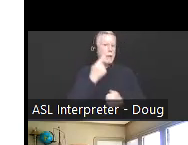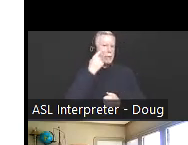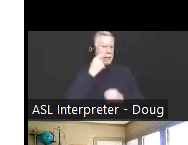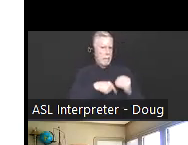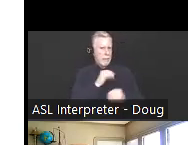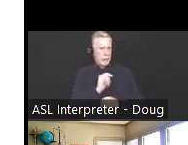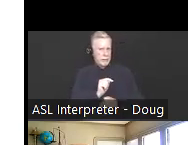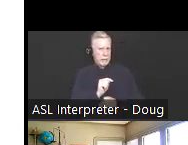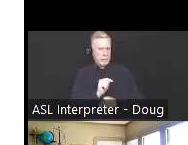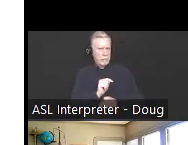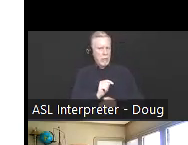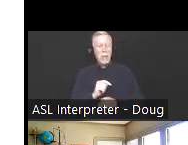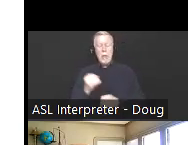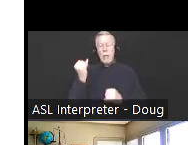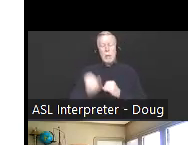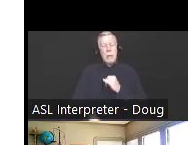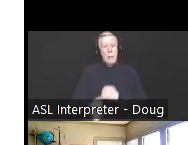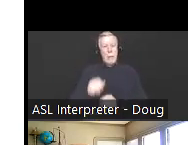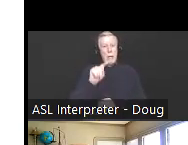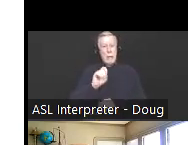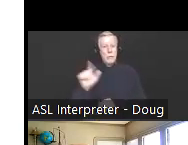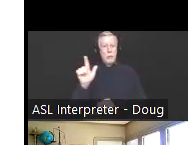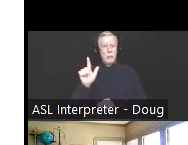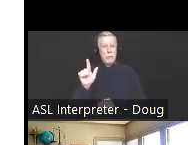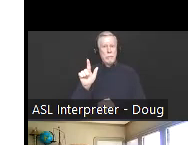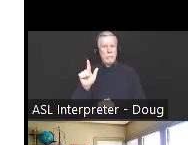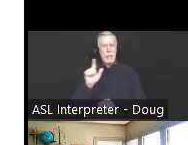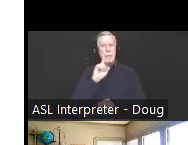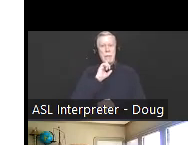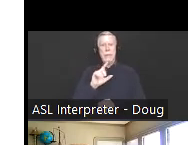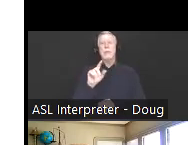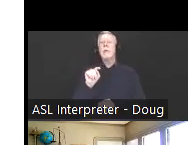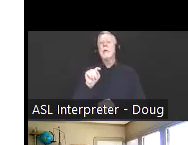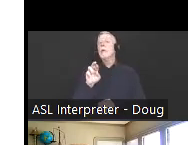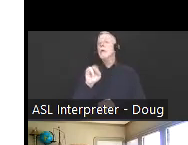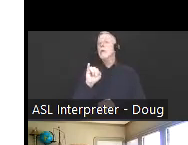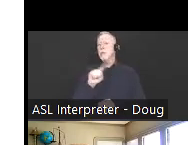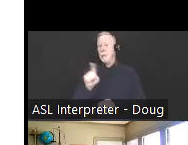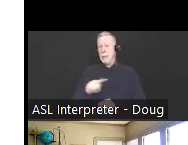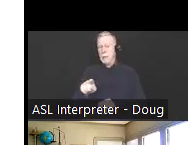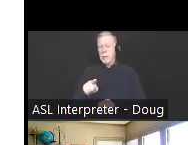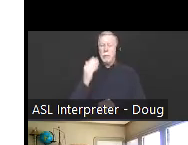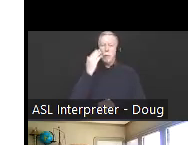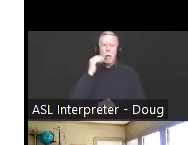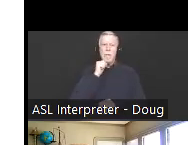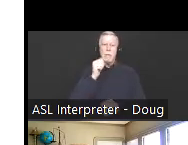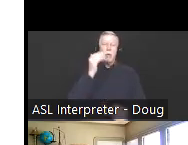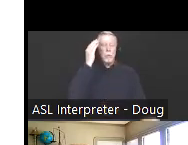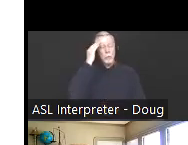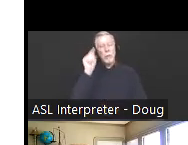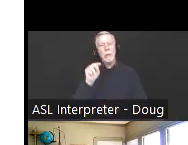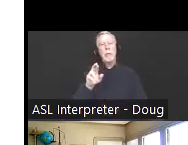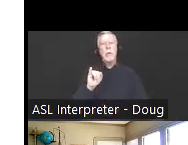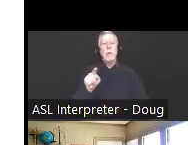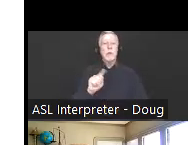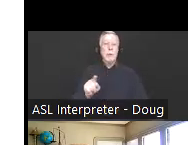the very last tool is TRIZ. And if you're not familiar with TRIZ, and